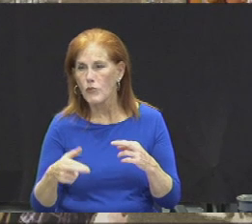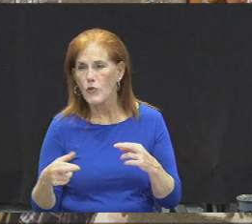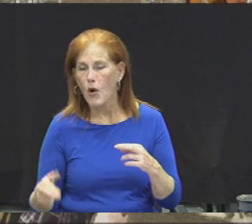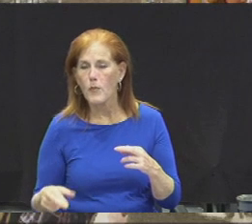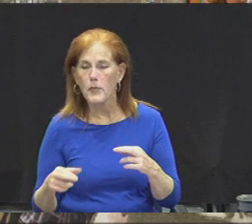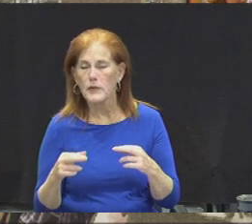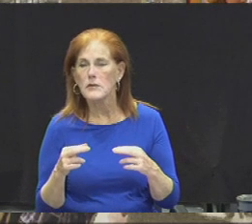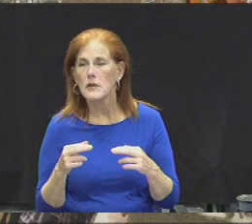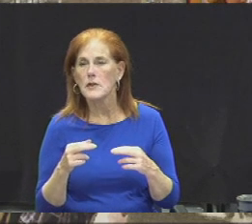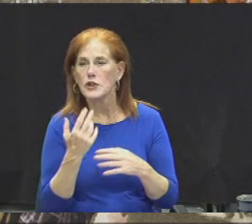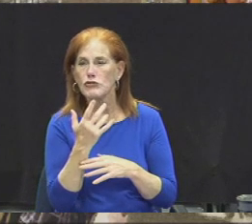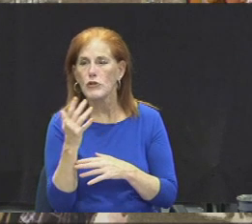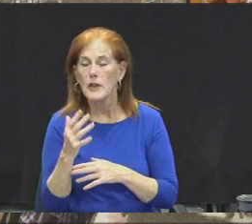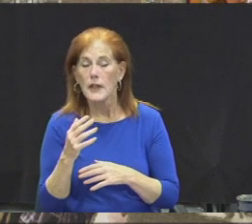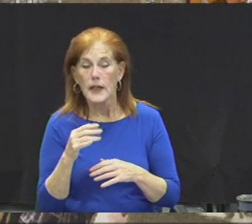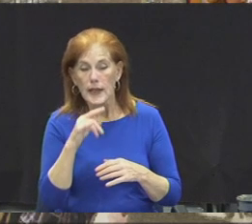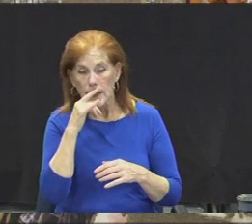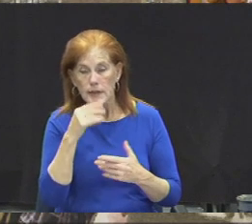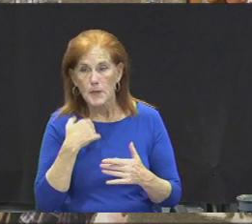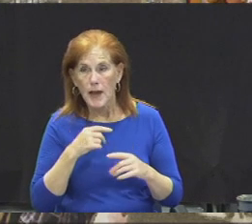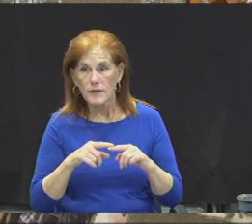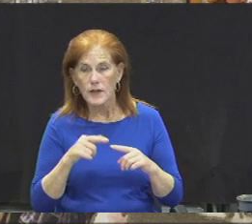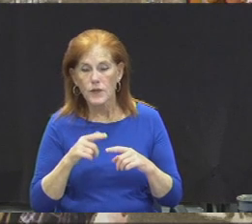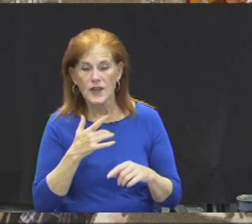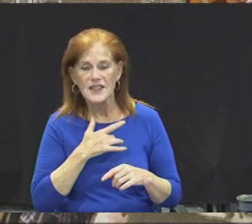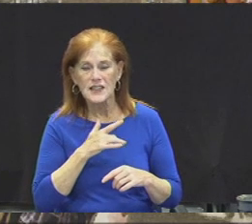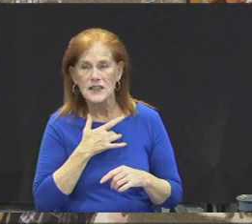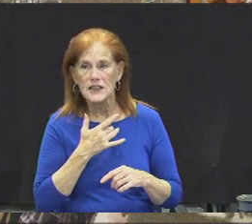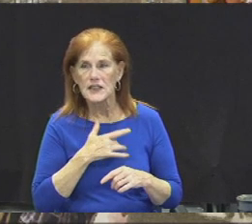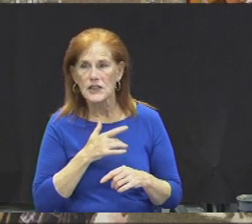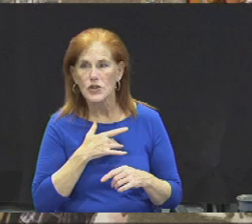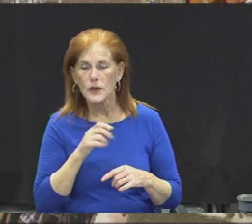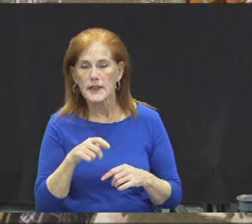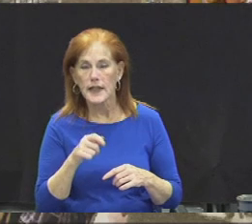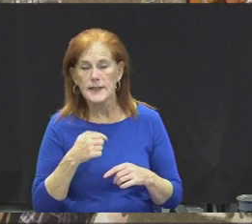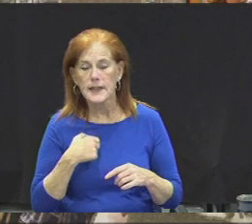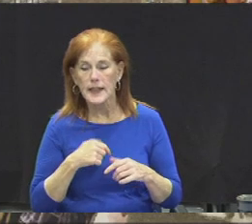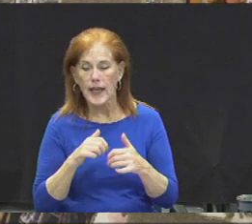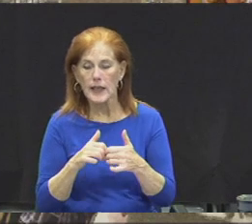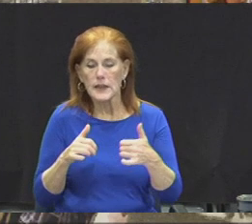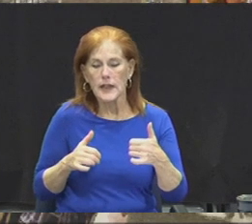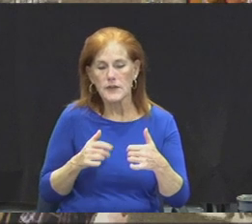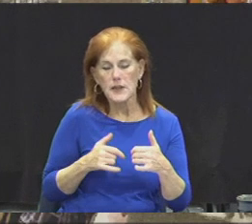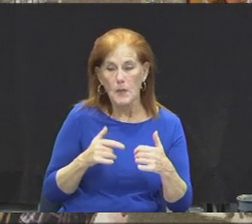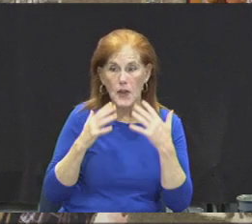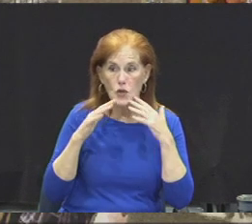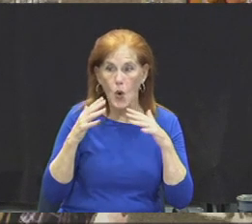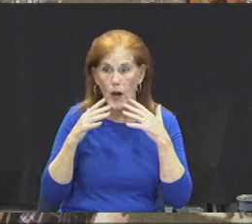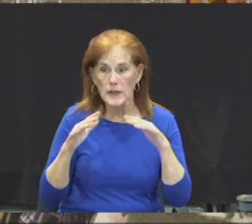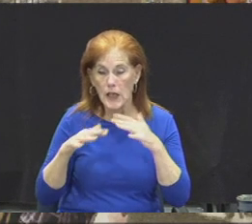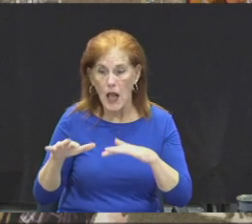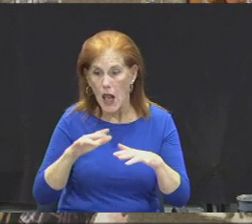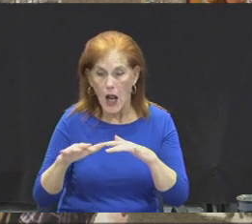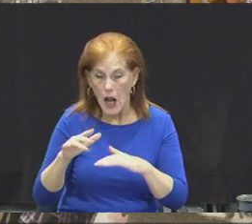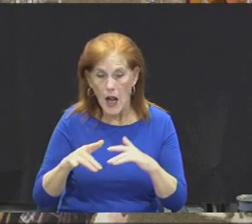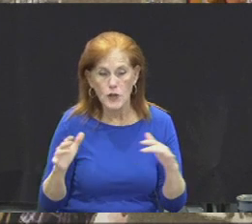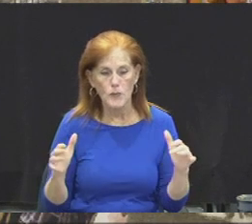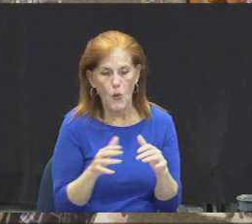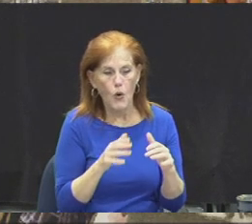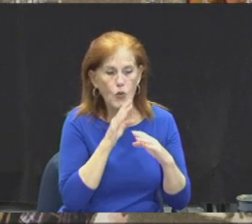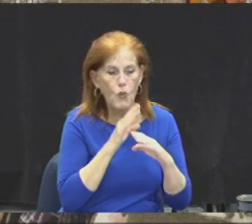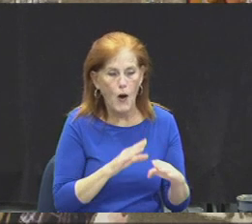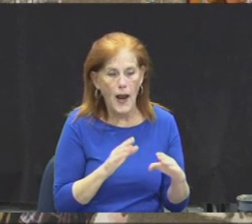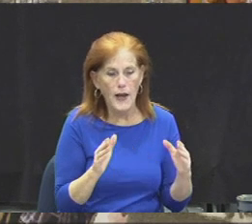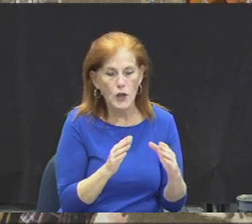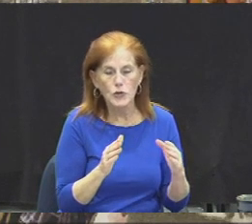of enclosures, so kids that are that might have some different sensory needs, they can get away from the kind of the hustle and bustle and into a kind of a more quiet enclosed space.